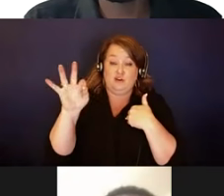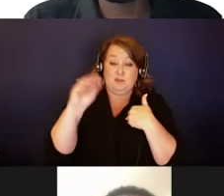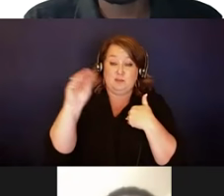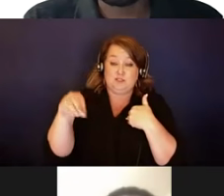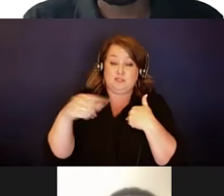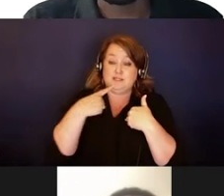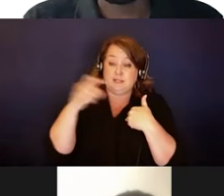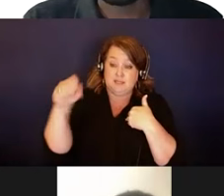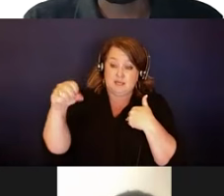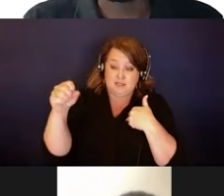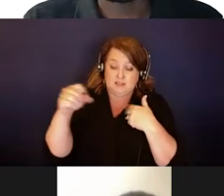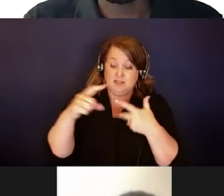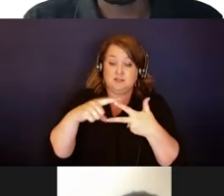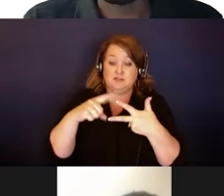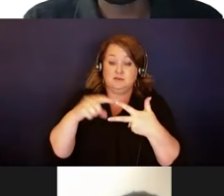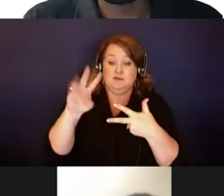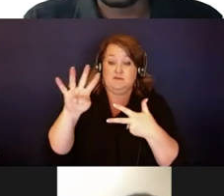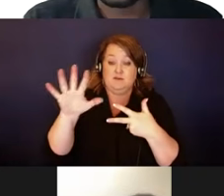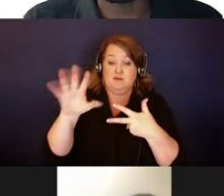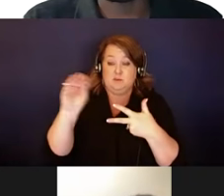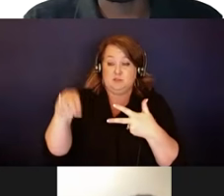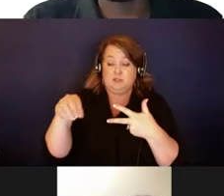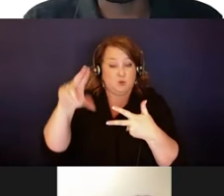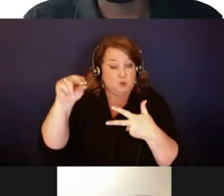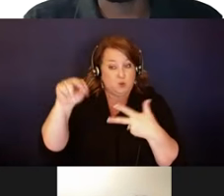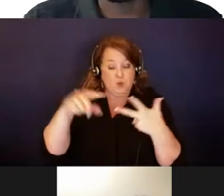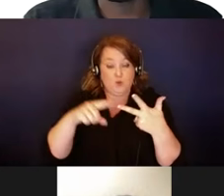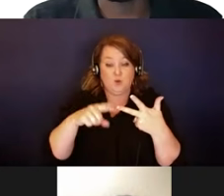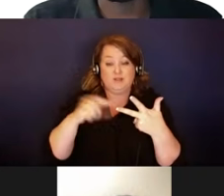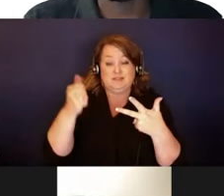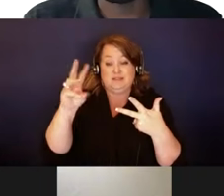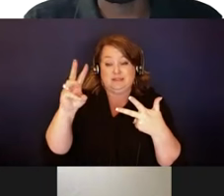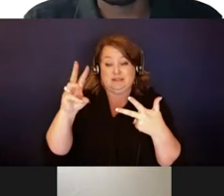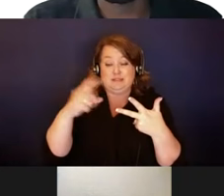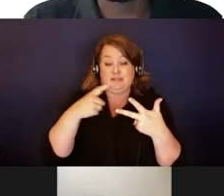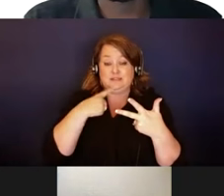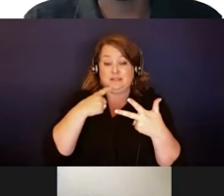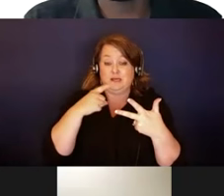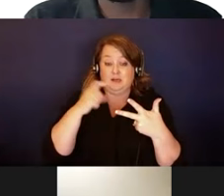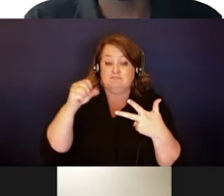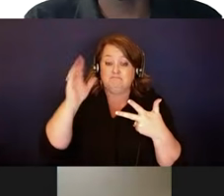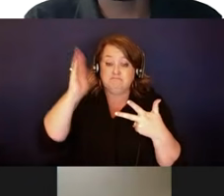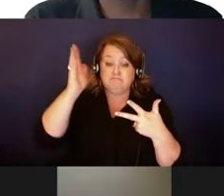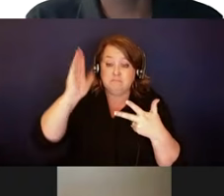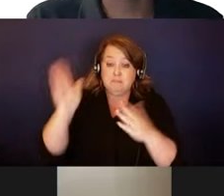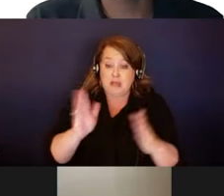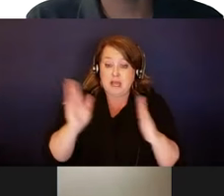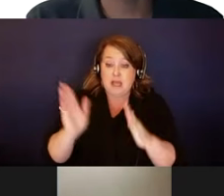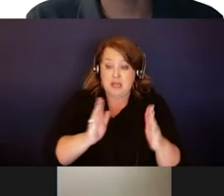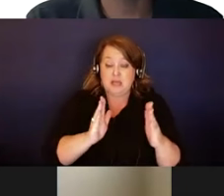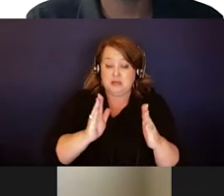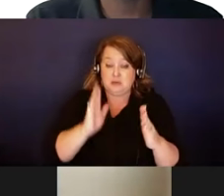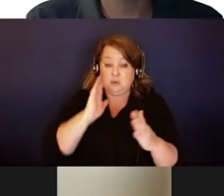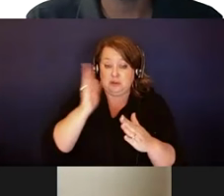yes, 45% said no, and 16% saying that they plan to work in criminal justice